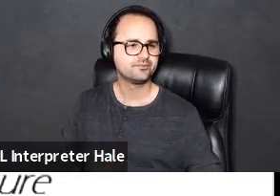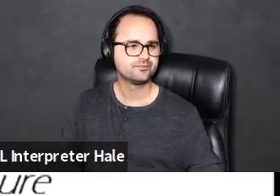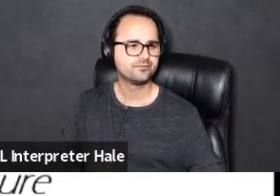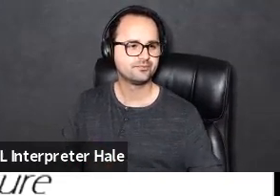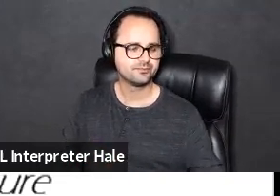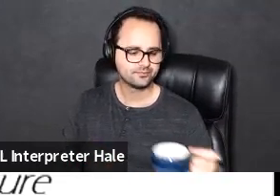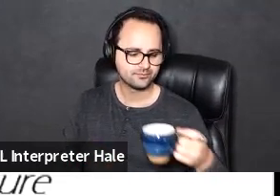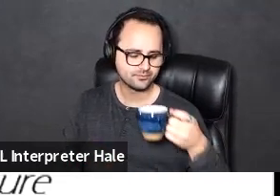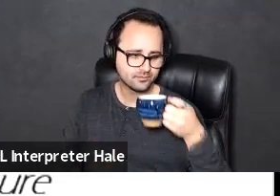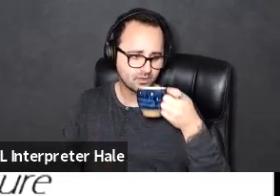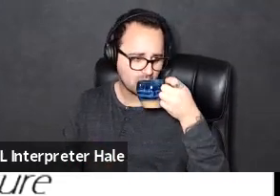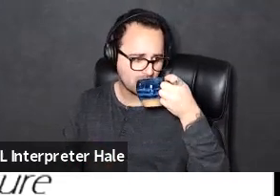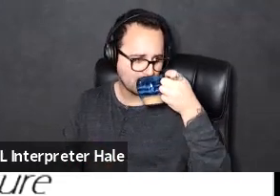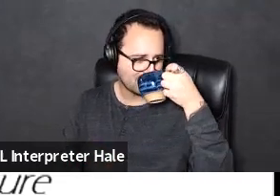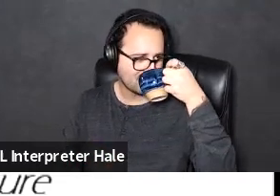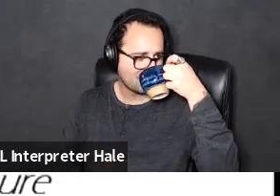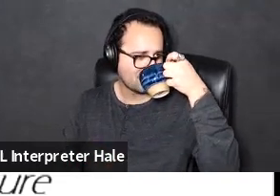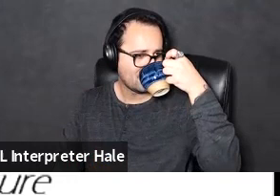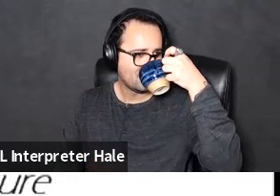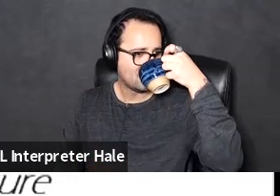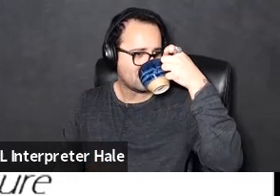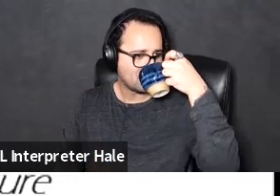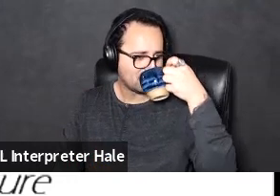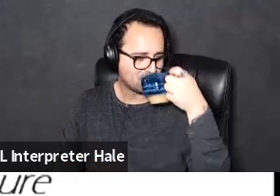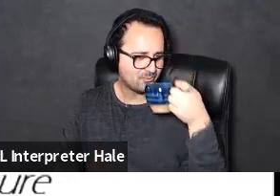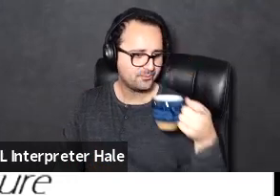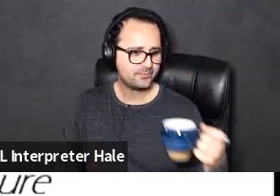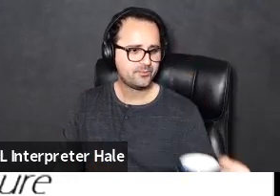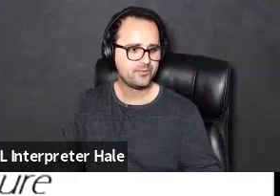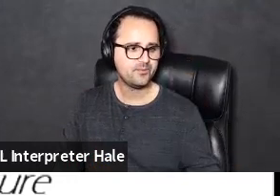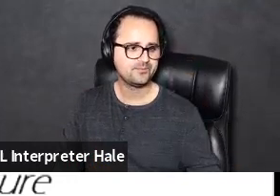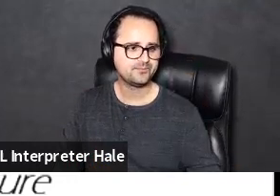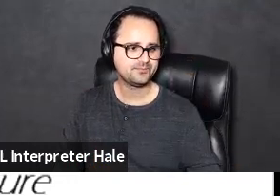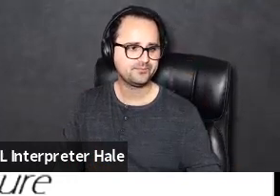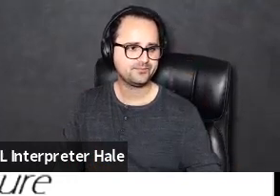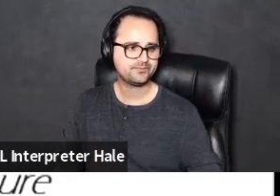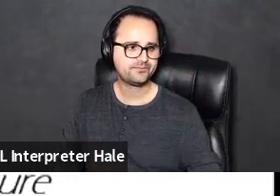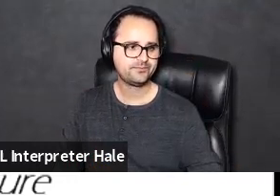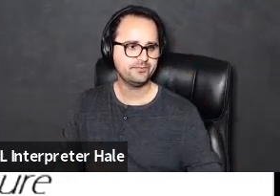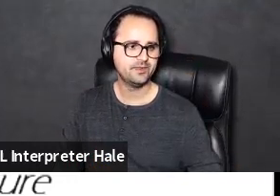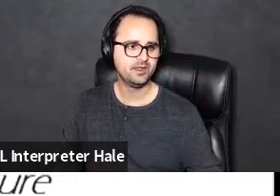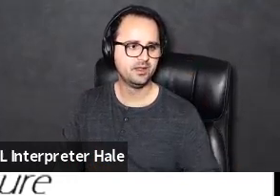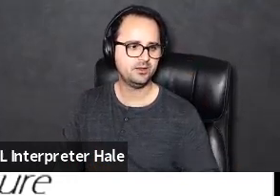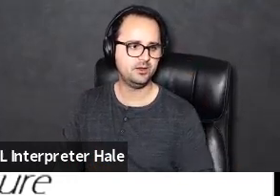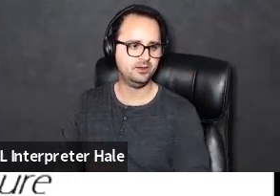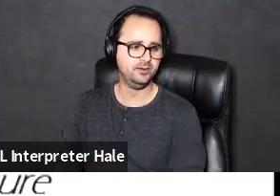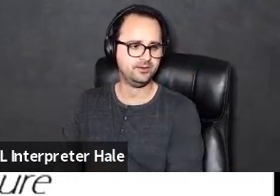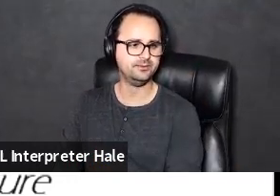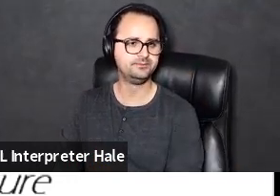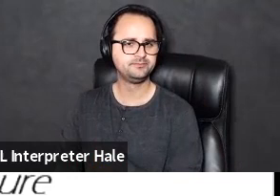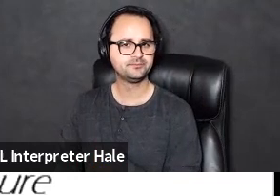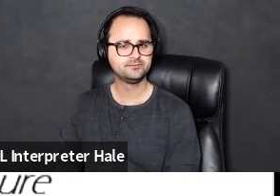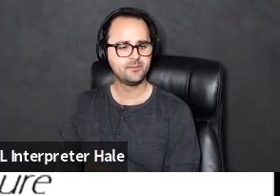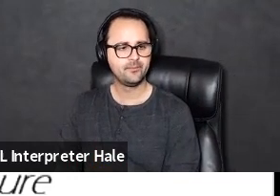or I will be able to advocate for what is necessary so he will be safe and happy. To secure this, I must prove to a court that my son